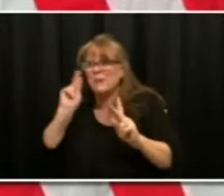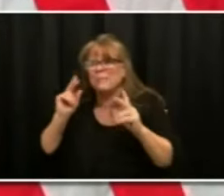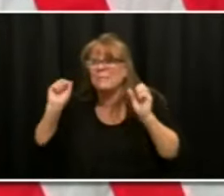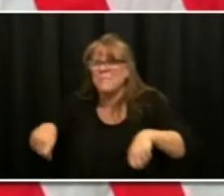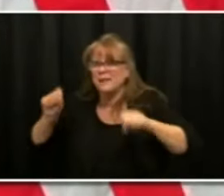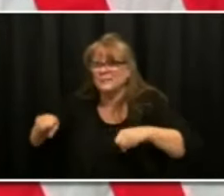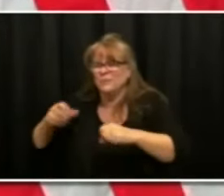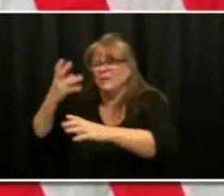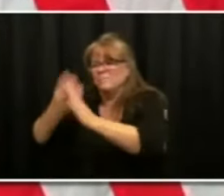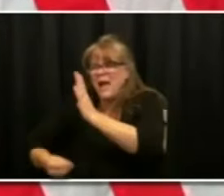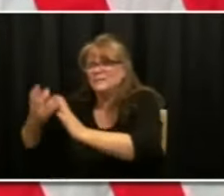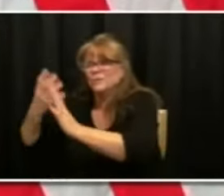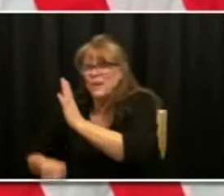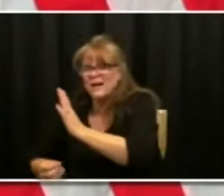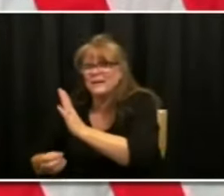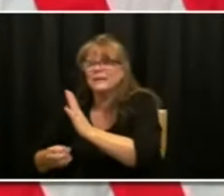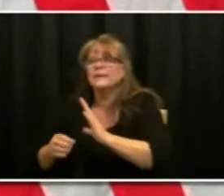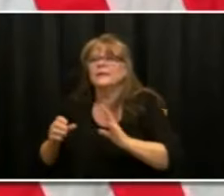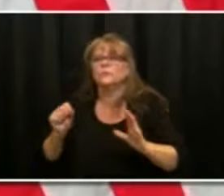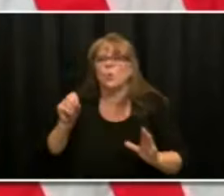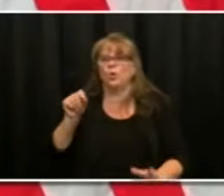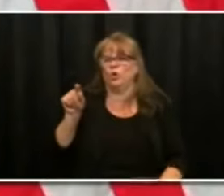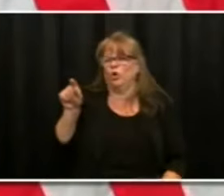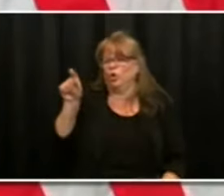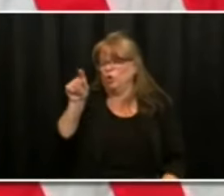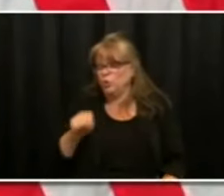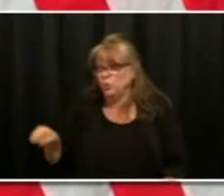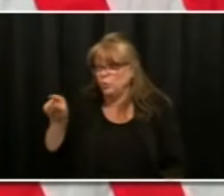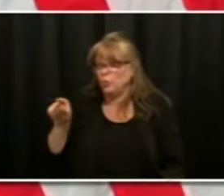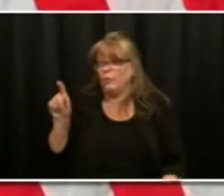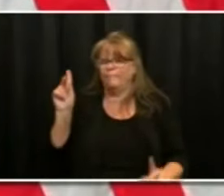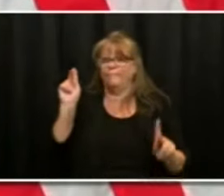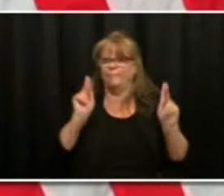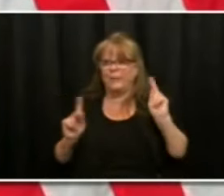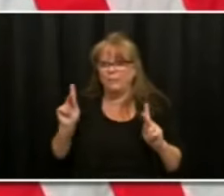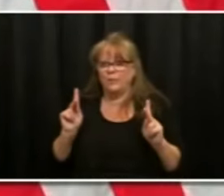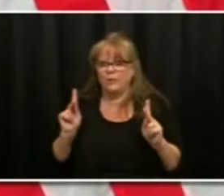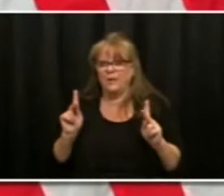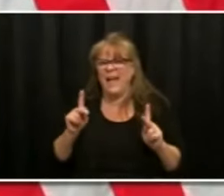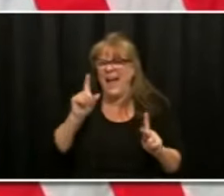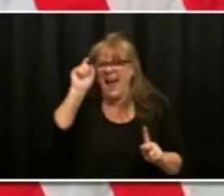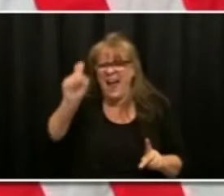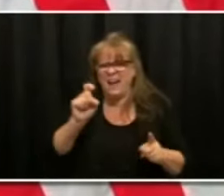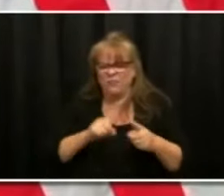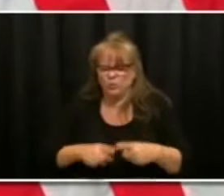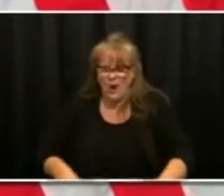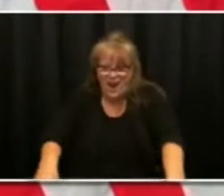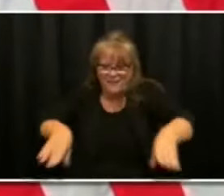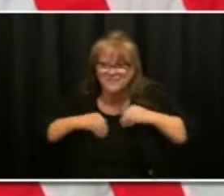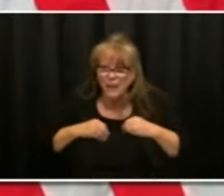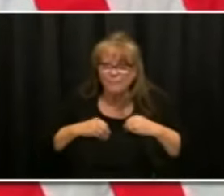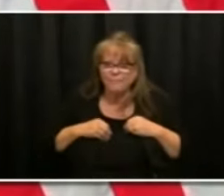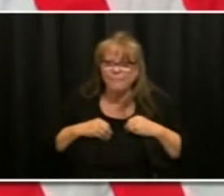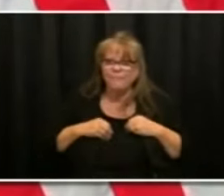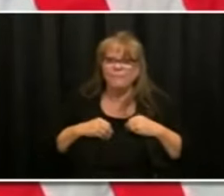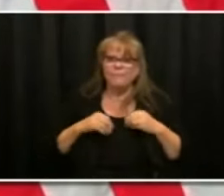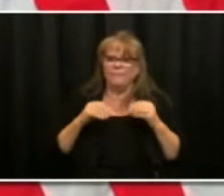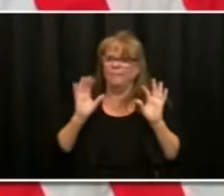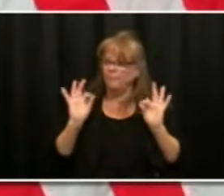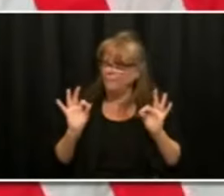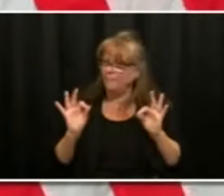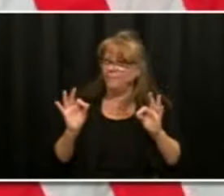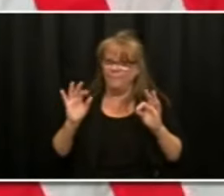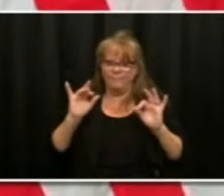to exercise the same kinds of precautions that we know have worked in other parts of the state to contain this outbreak before it becomes